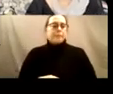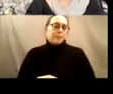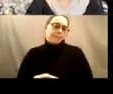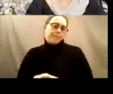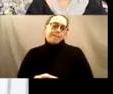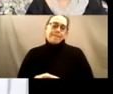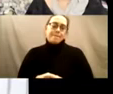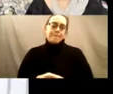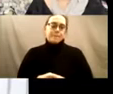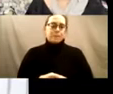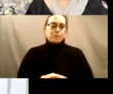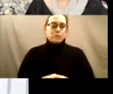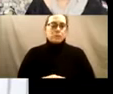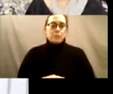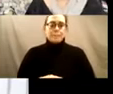next one.